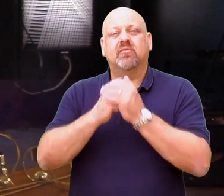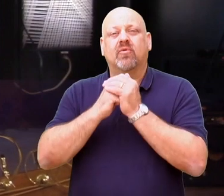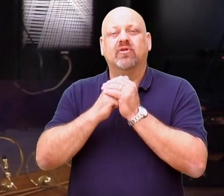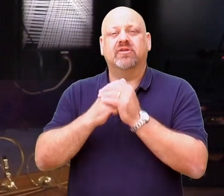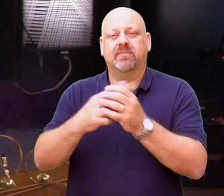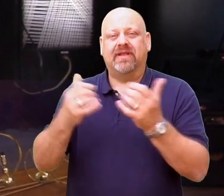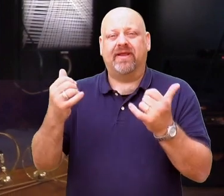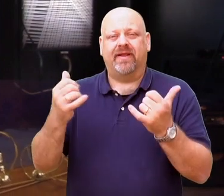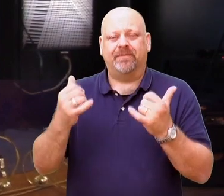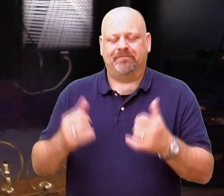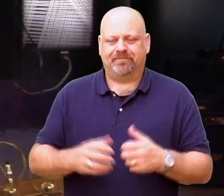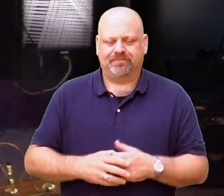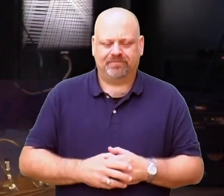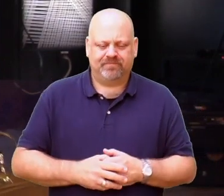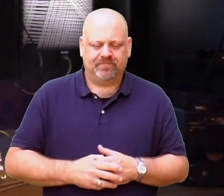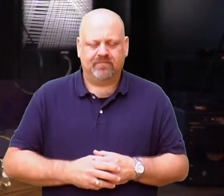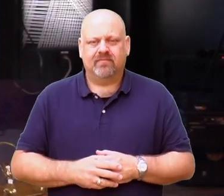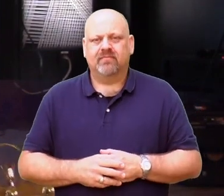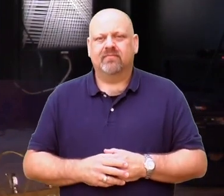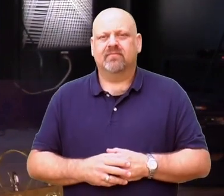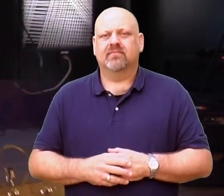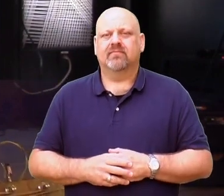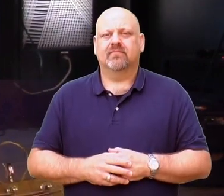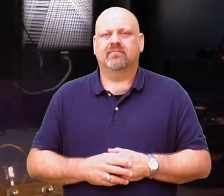Come on, let's worship on this one together.